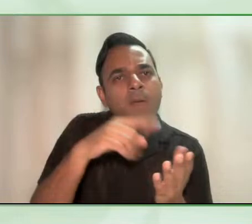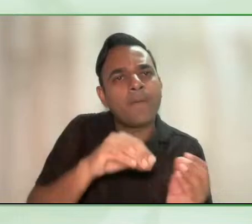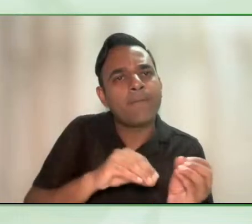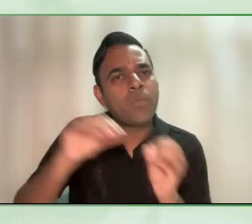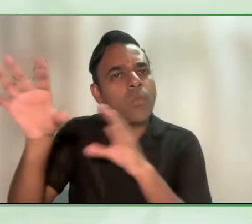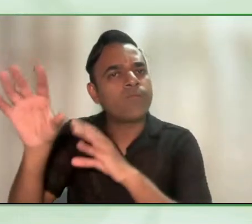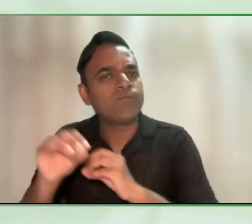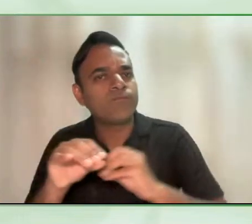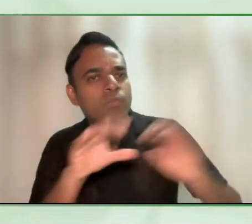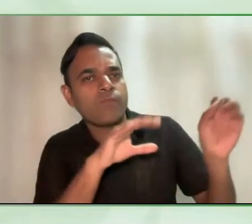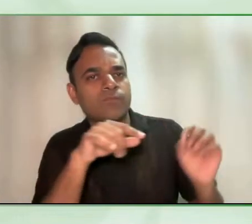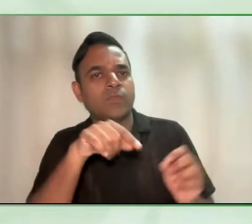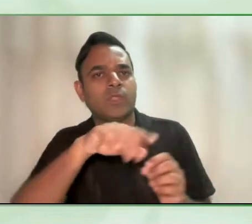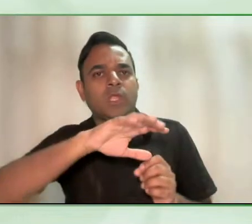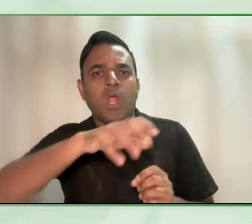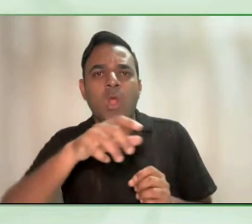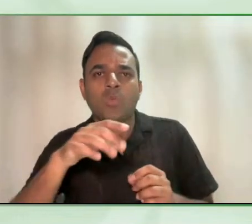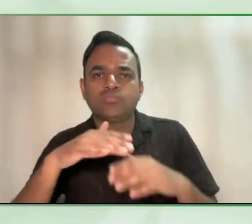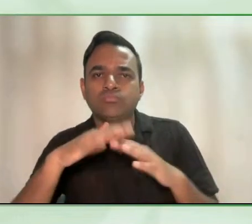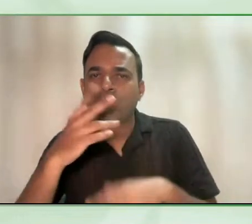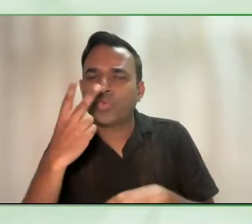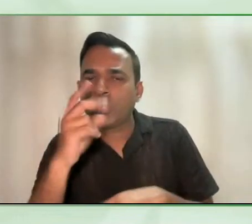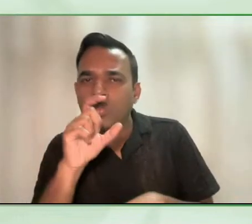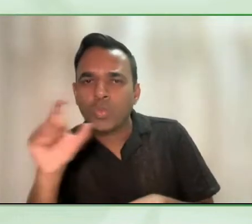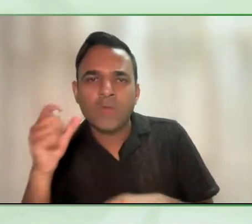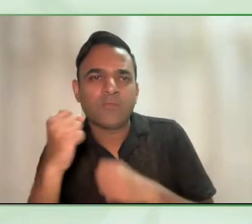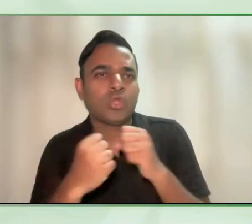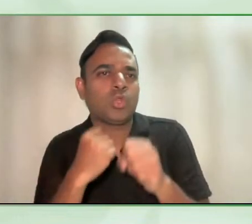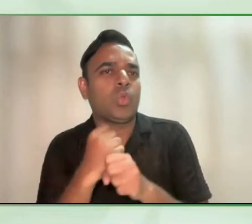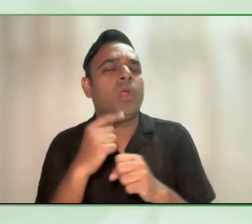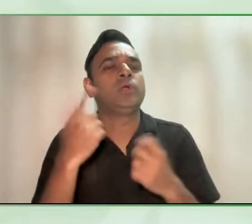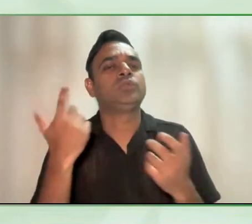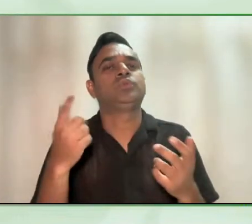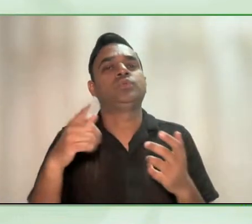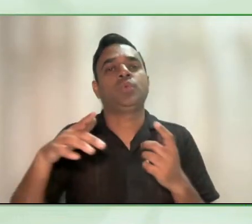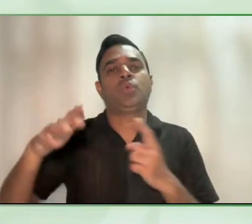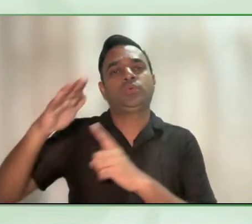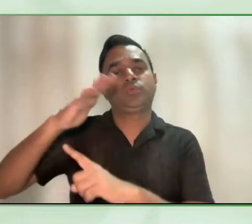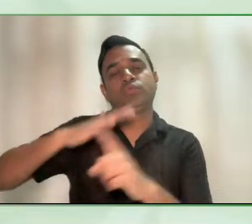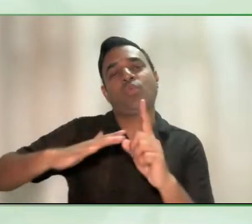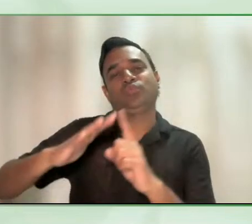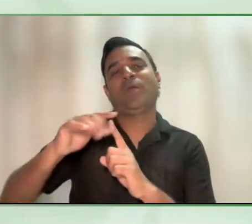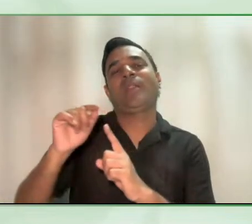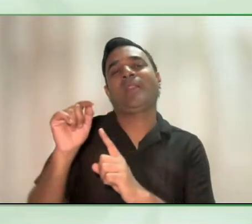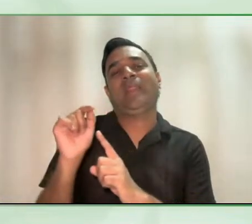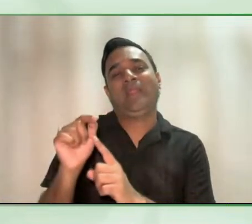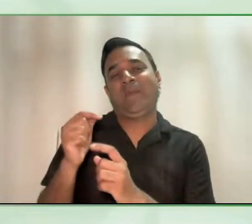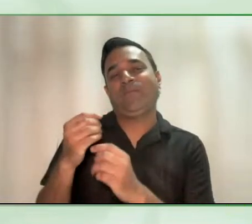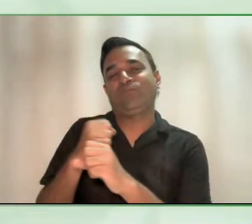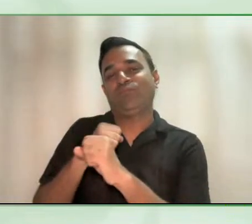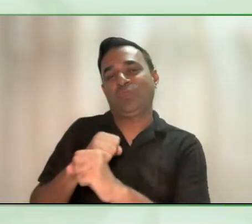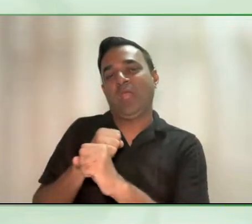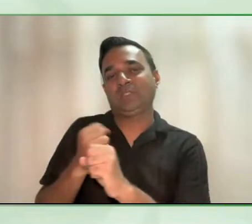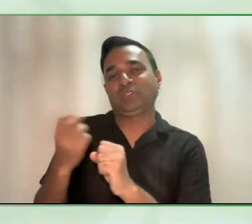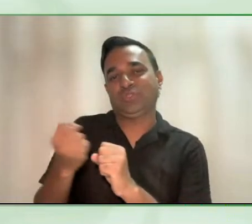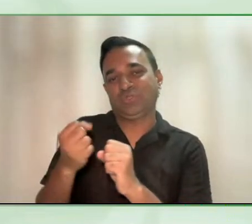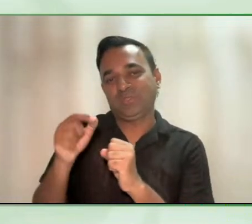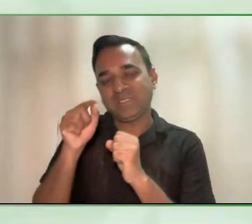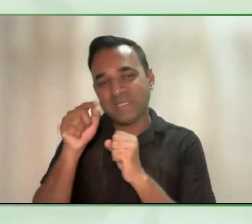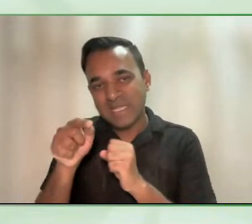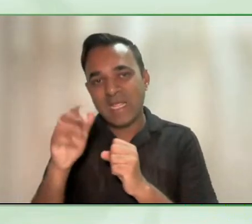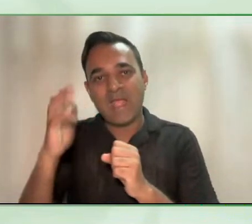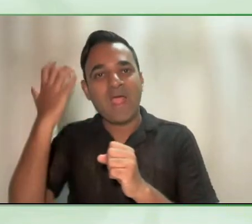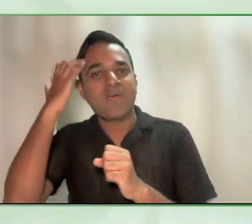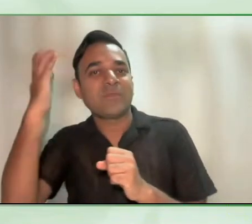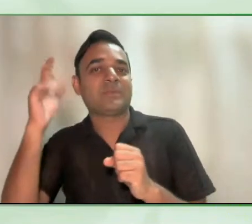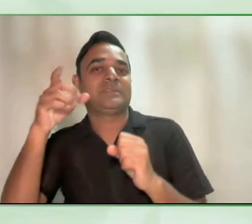risks. So I think we do need our political leaders to uphold the values that are set in terms of European